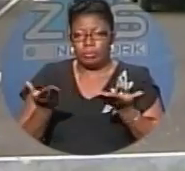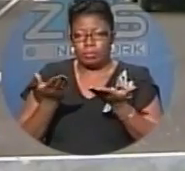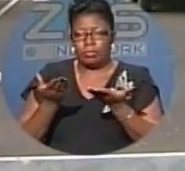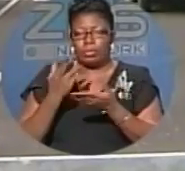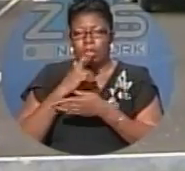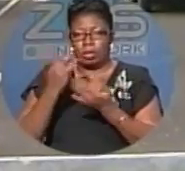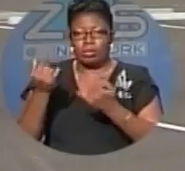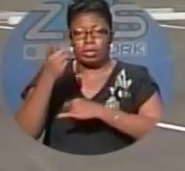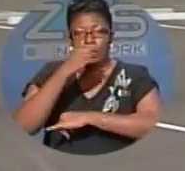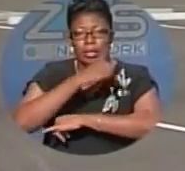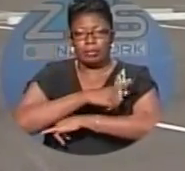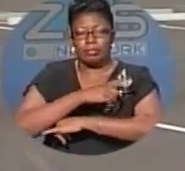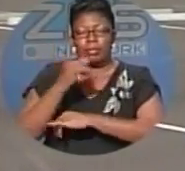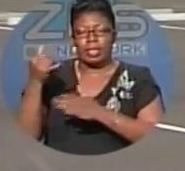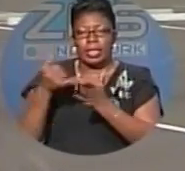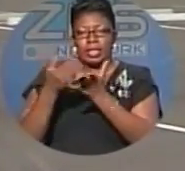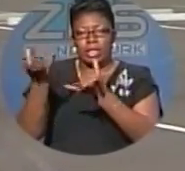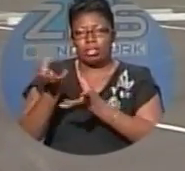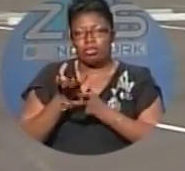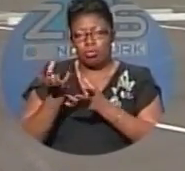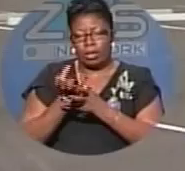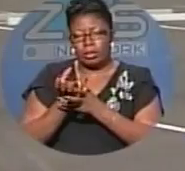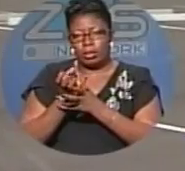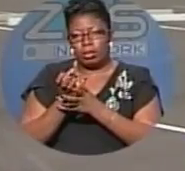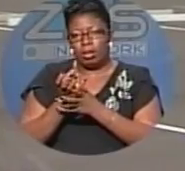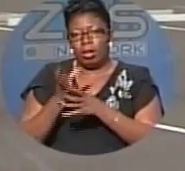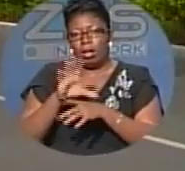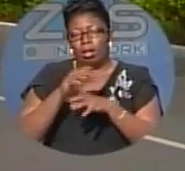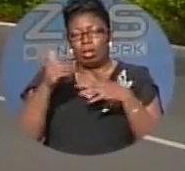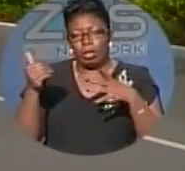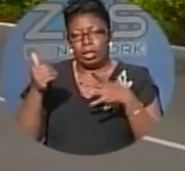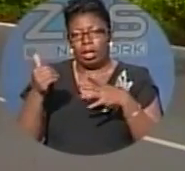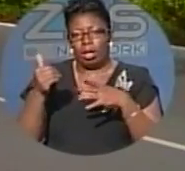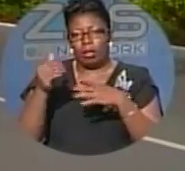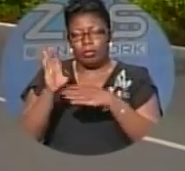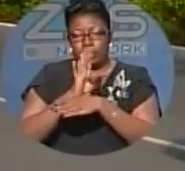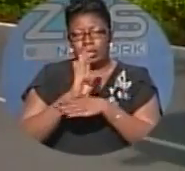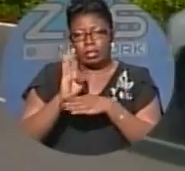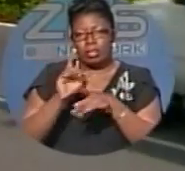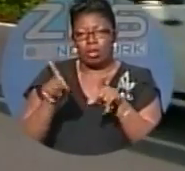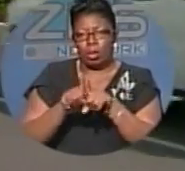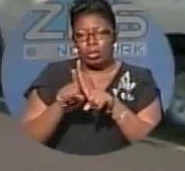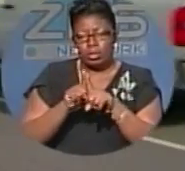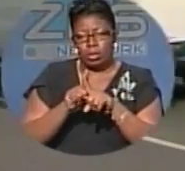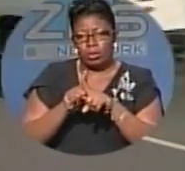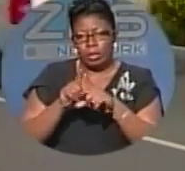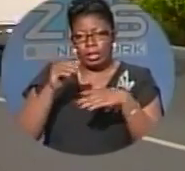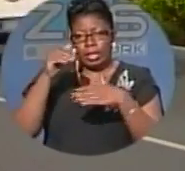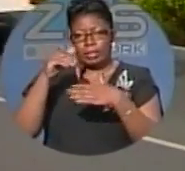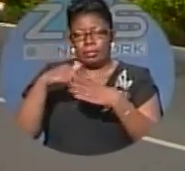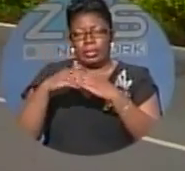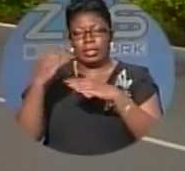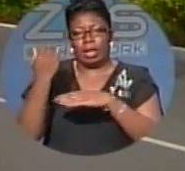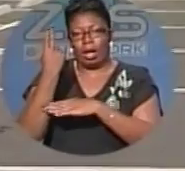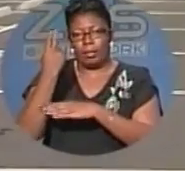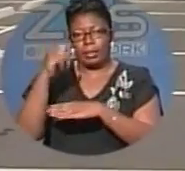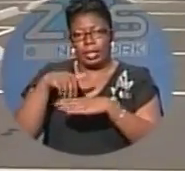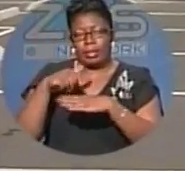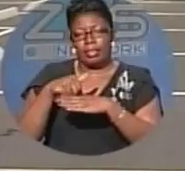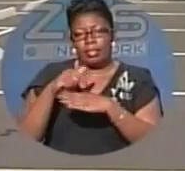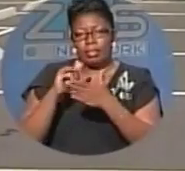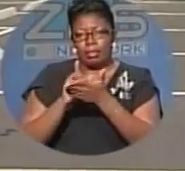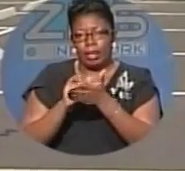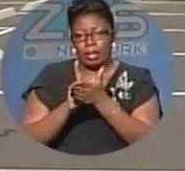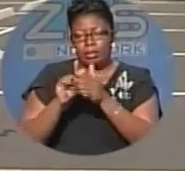plaza has already attracted many well-established outlets. Among those companies setting up in the multi-million-dollar complex is